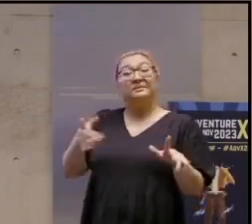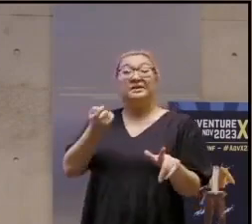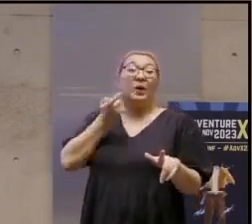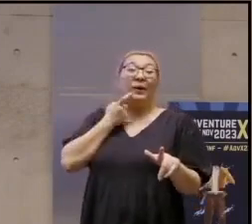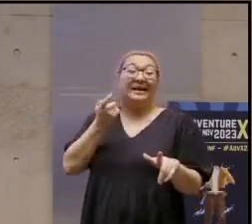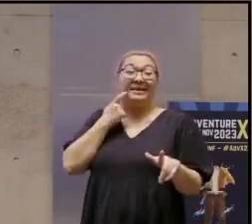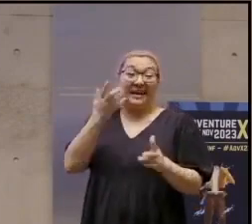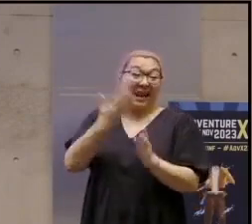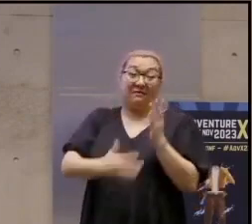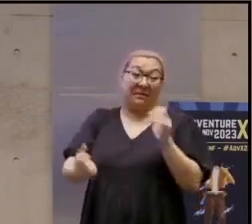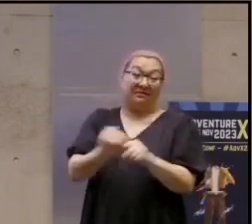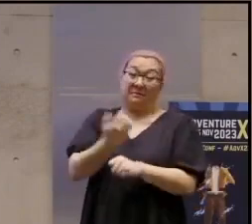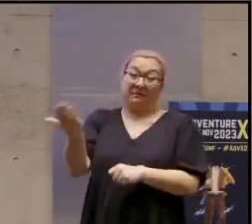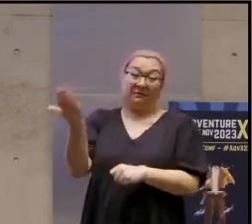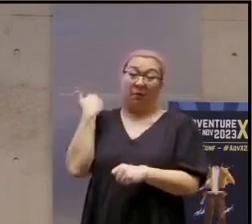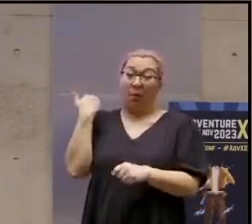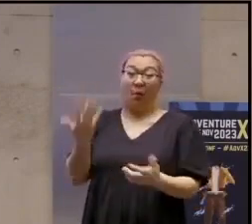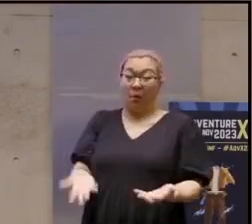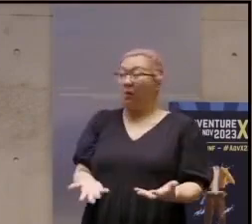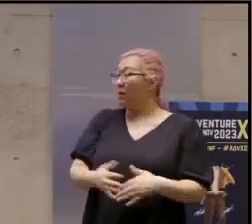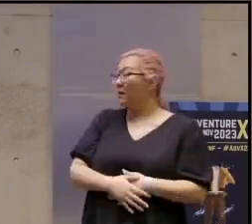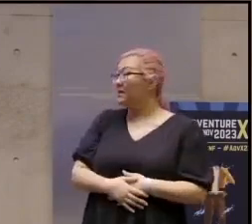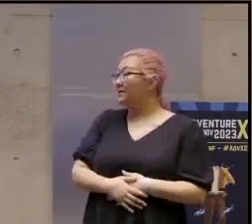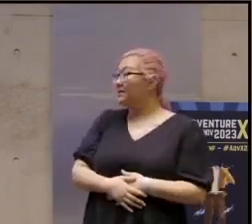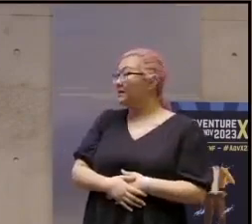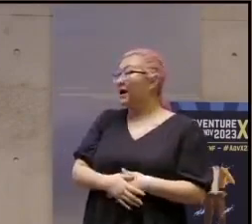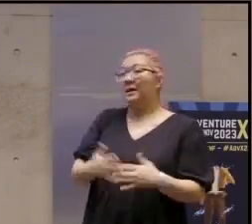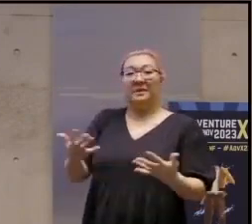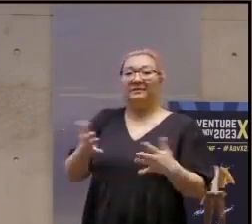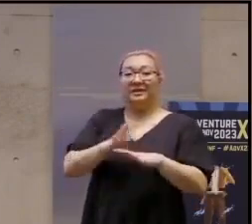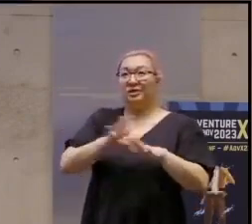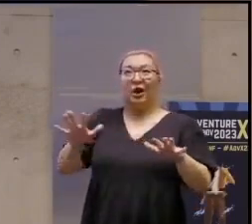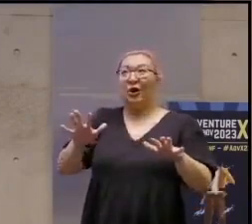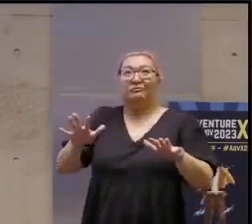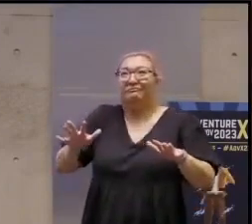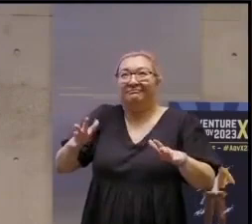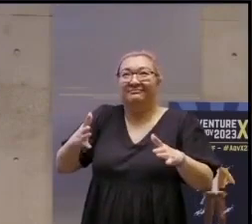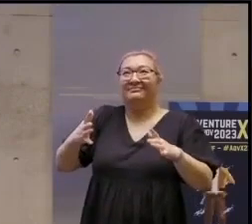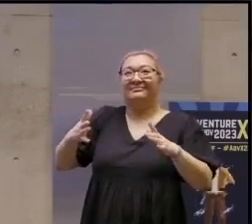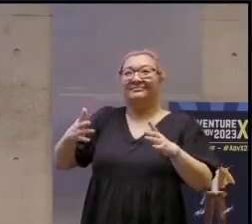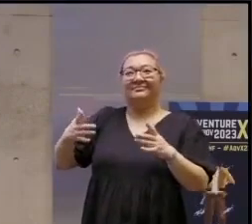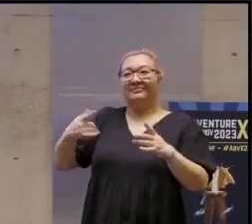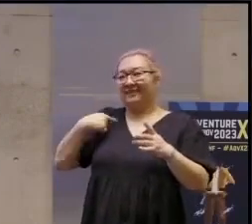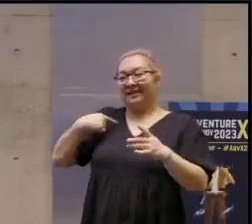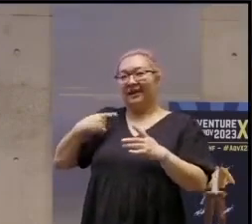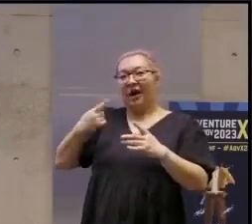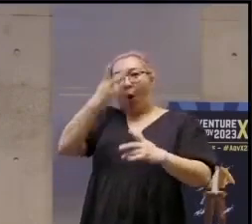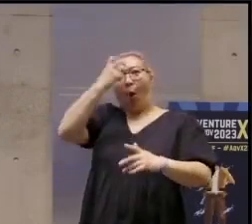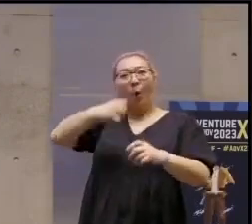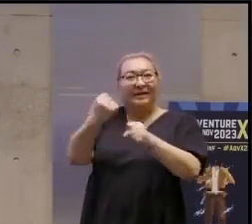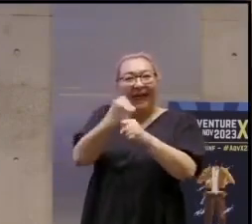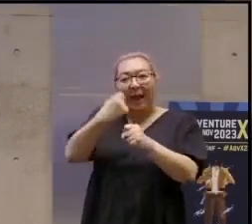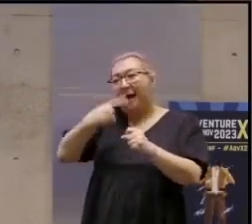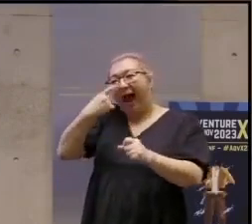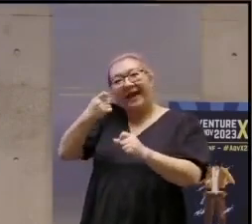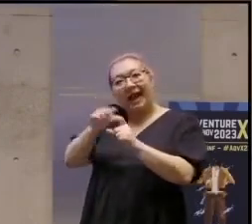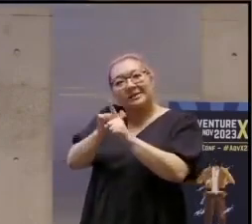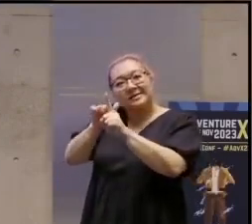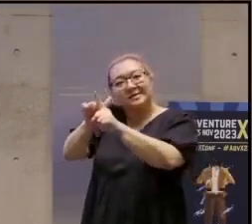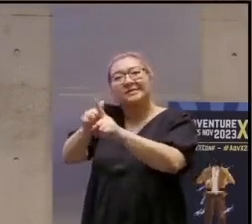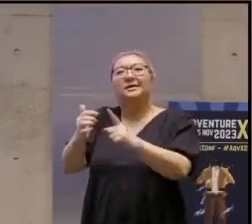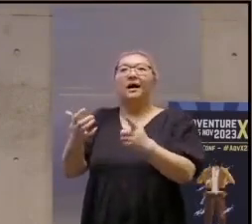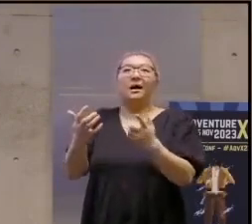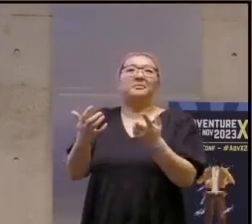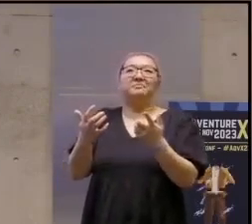done before that much. So that's a blessing and a curse. There is no canon to draw upon, or not as big as, say, a shooting mechanic, as you